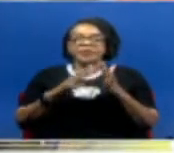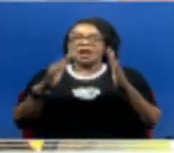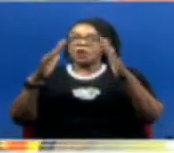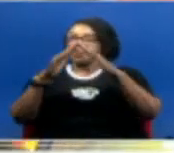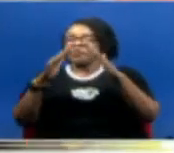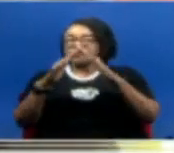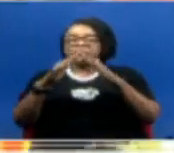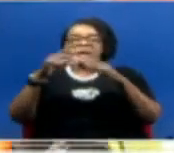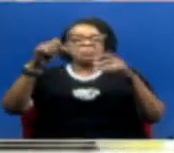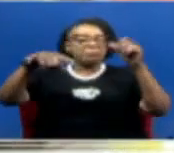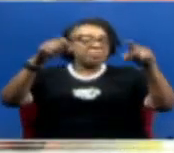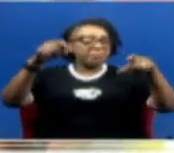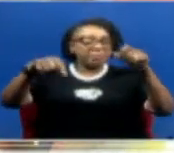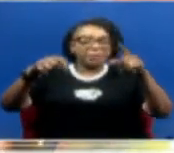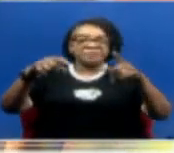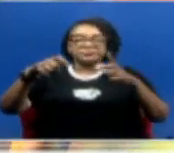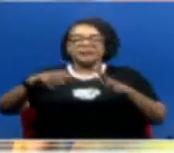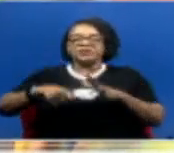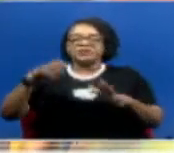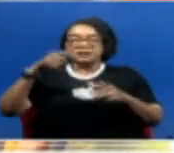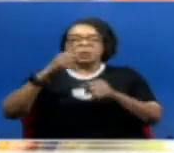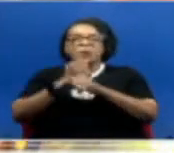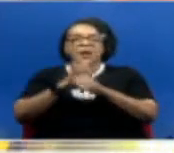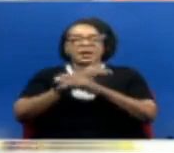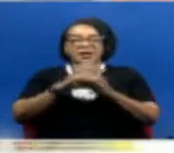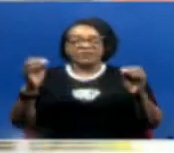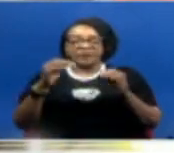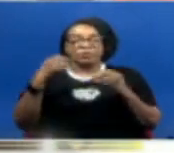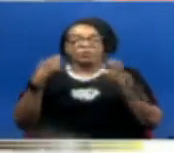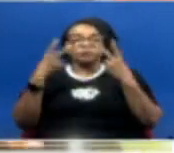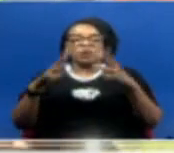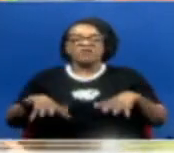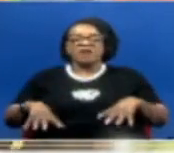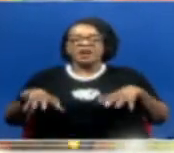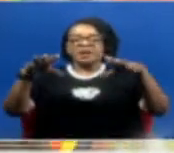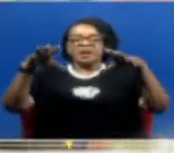generators are not working, you saw the flooding within the airport. All these things cannot be fixed.